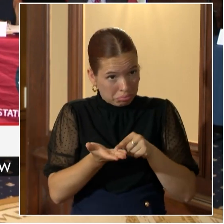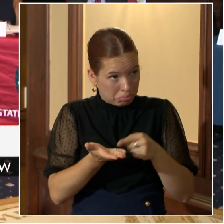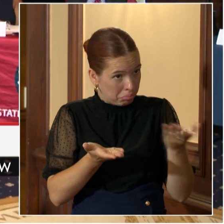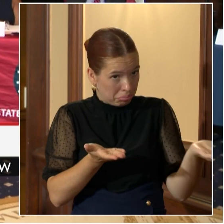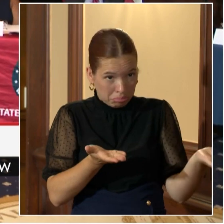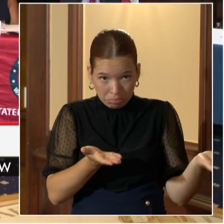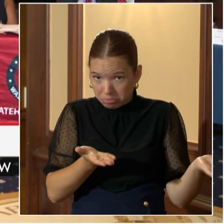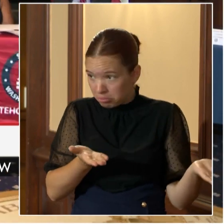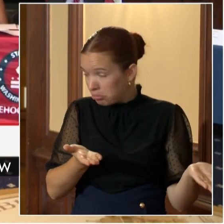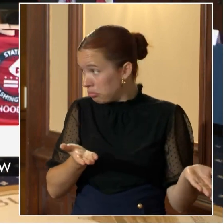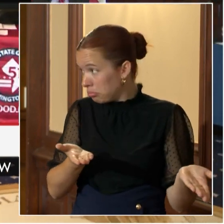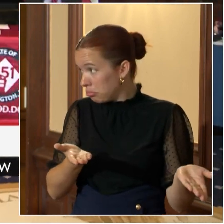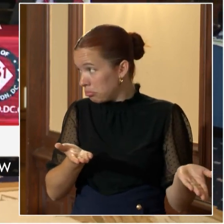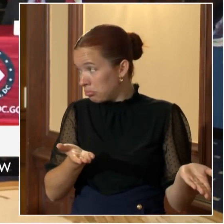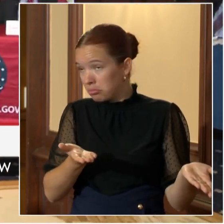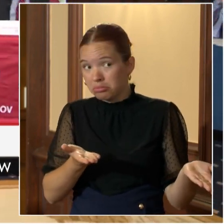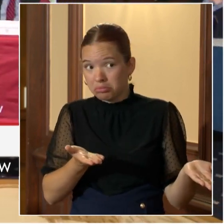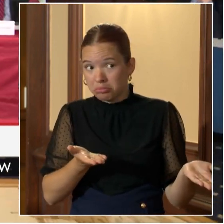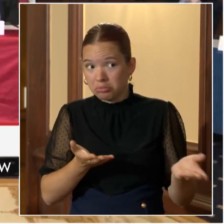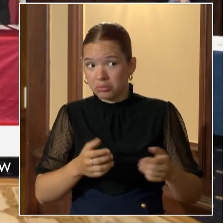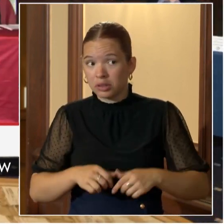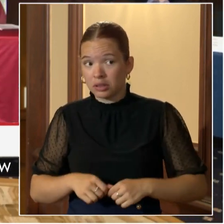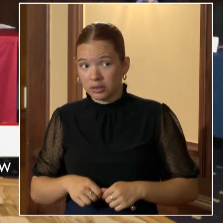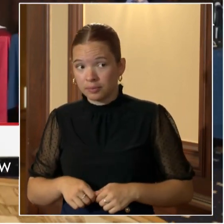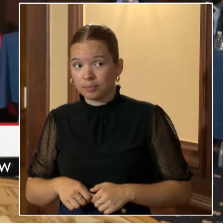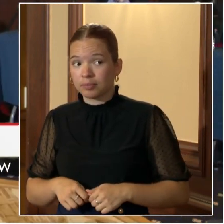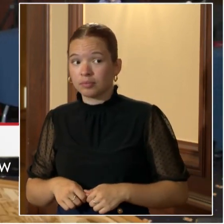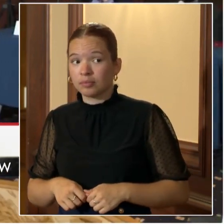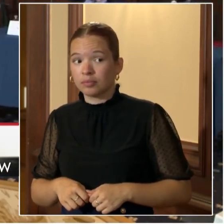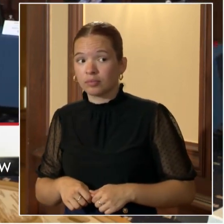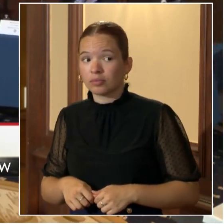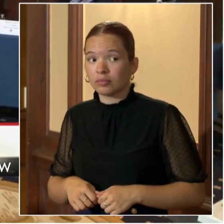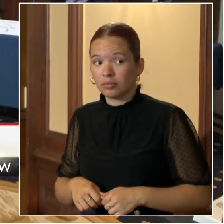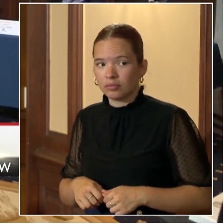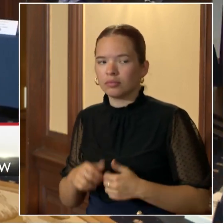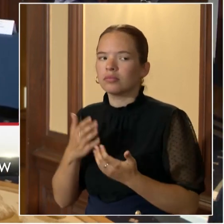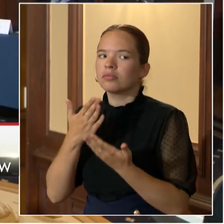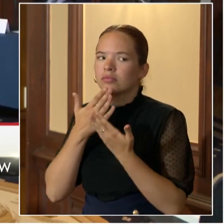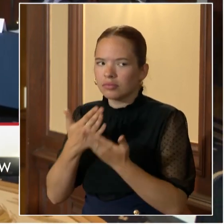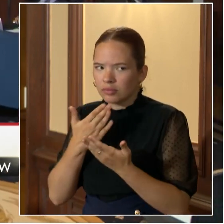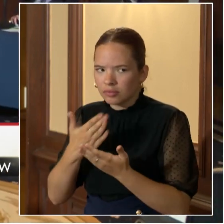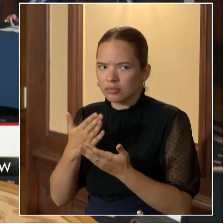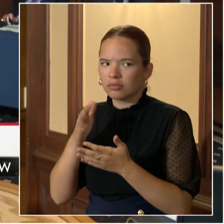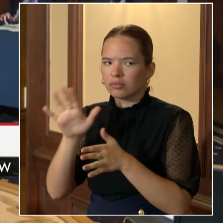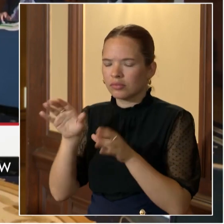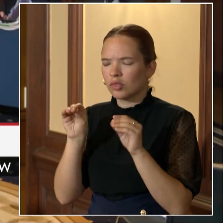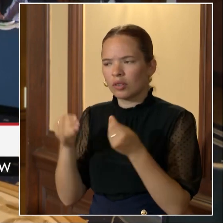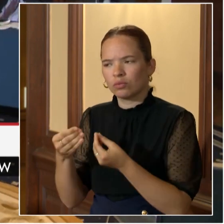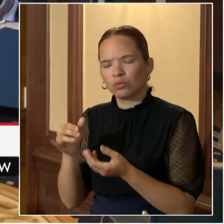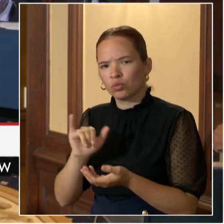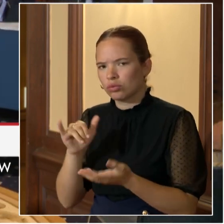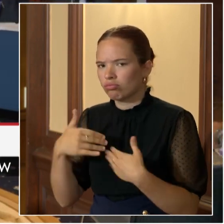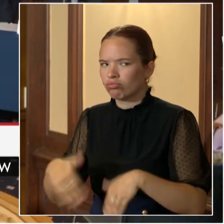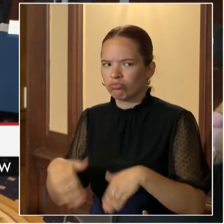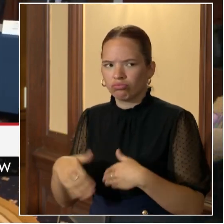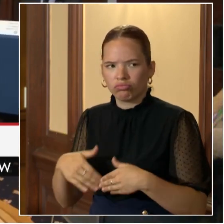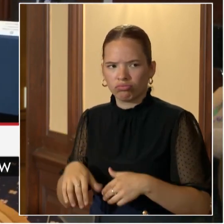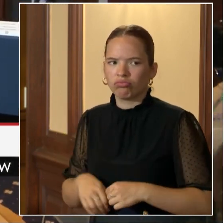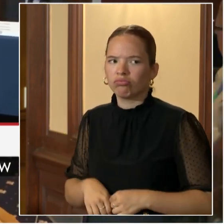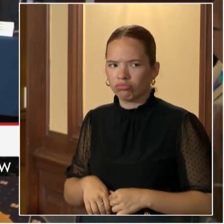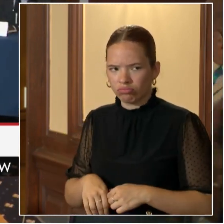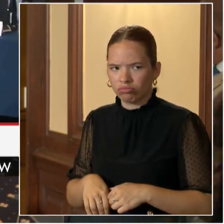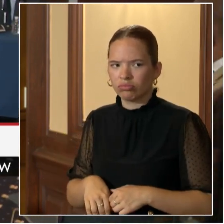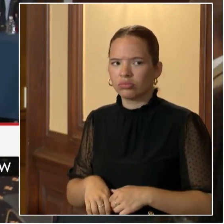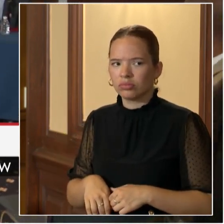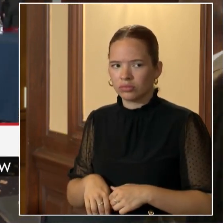other comments? Yeah, I'd also like to thank the office, especially Eugene Kinlow. Last year we did a super rally parade for DC Statehood where we brought 51